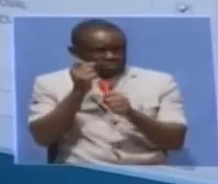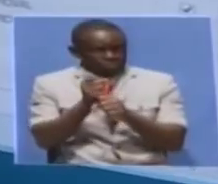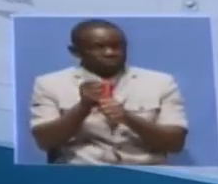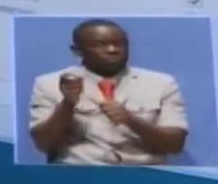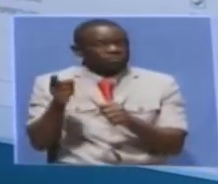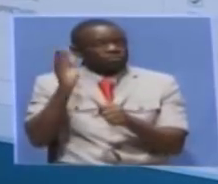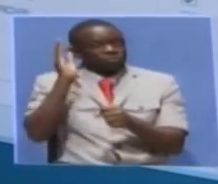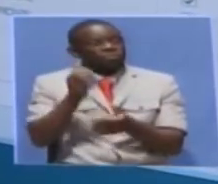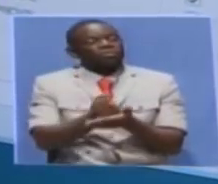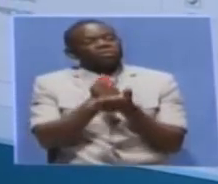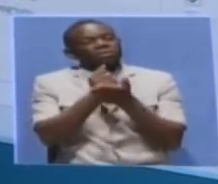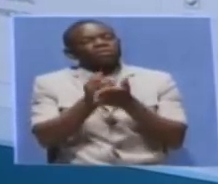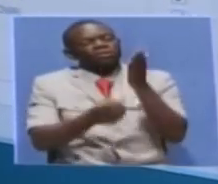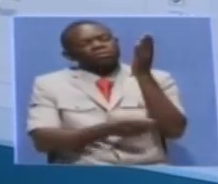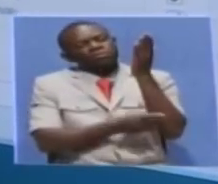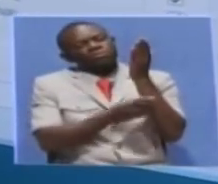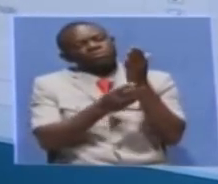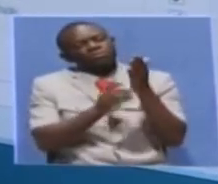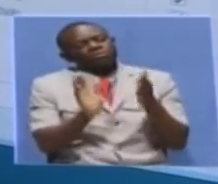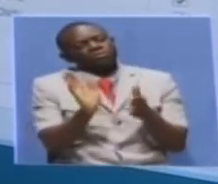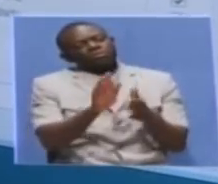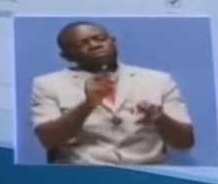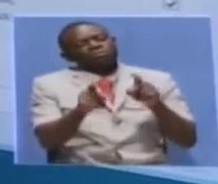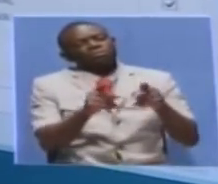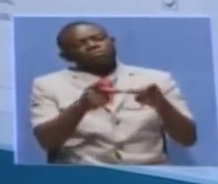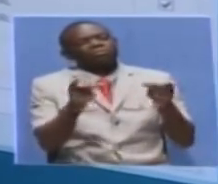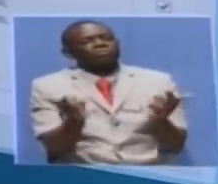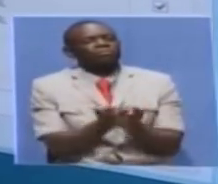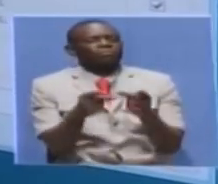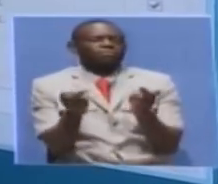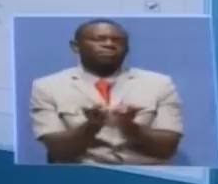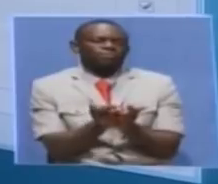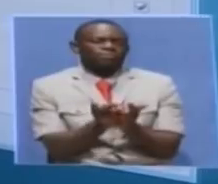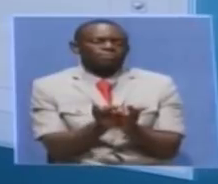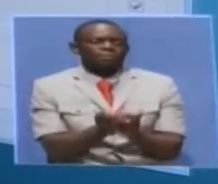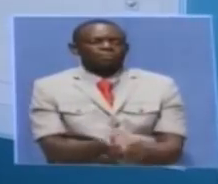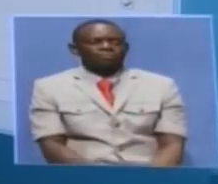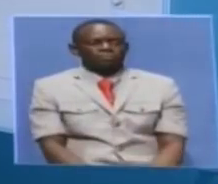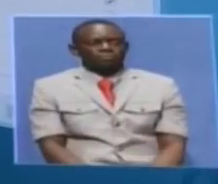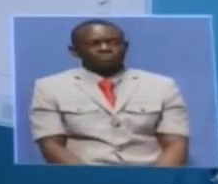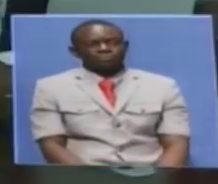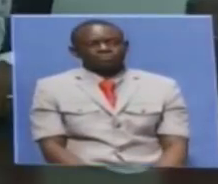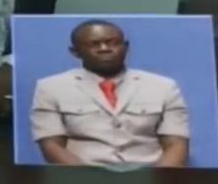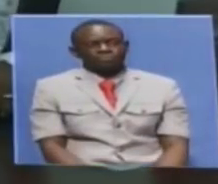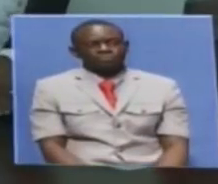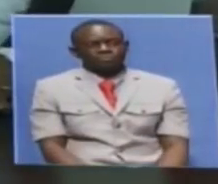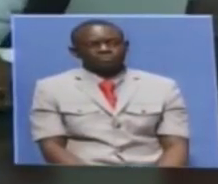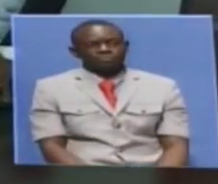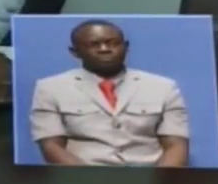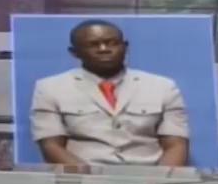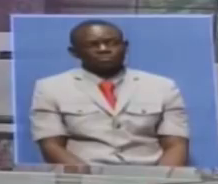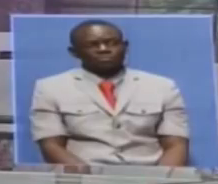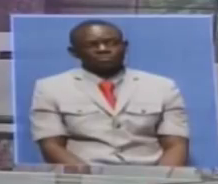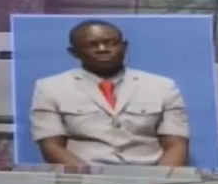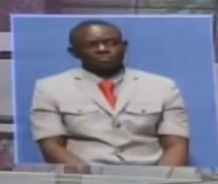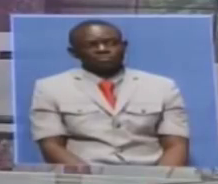guaranteed security of tenure for property owners. Mary Kachepa, ZNBC News, Lusaka.